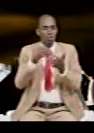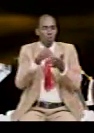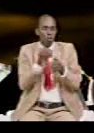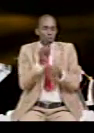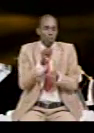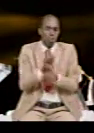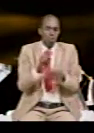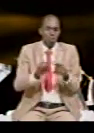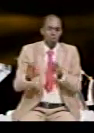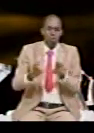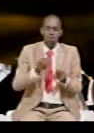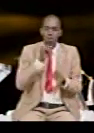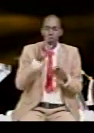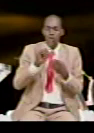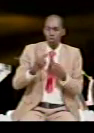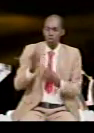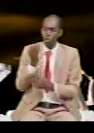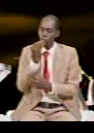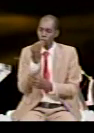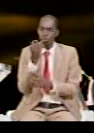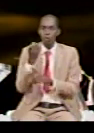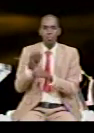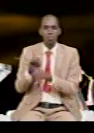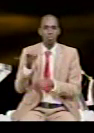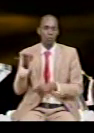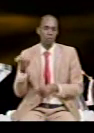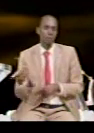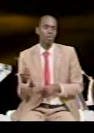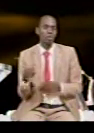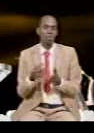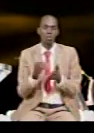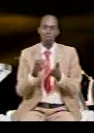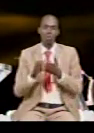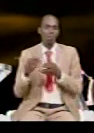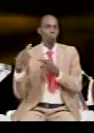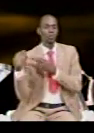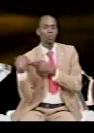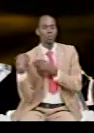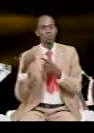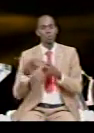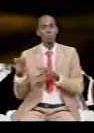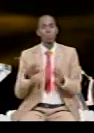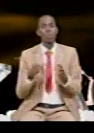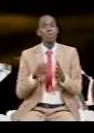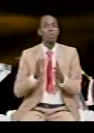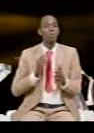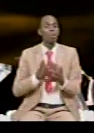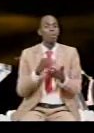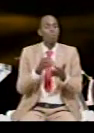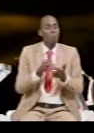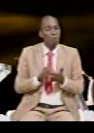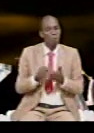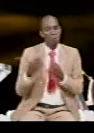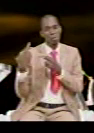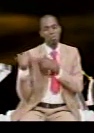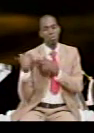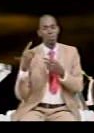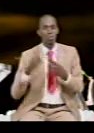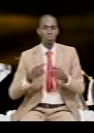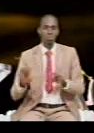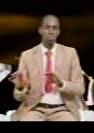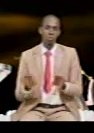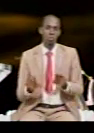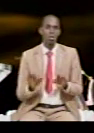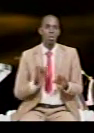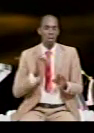go and eat of that fruit. So we also have a part to play, and I will quickly list